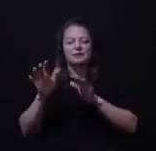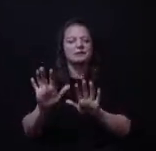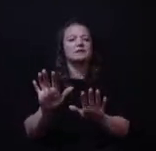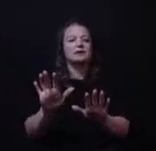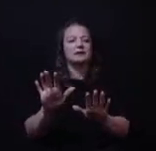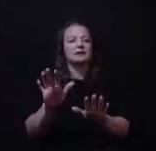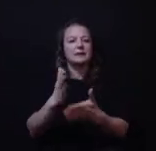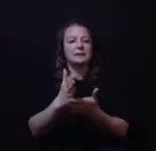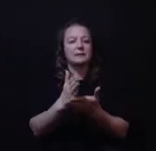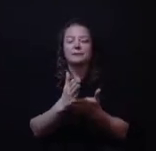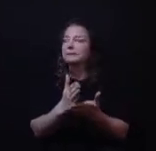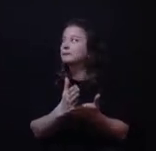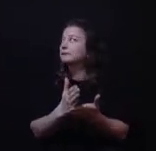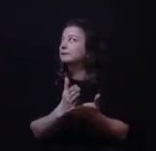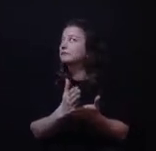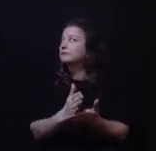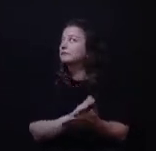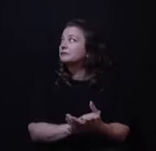stop.